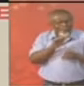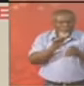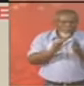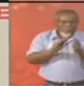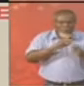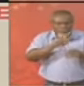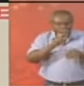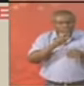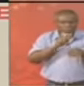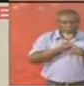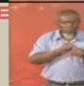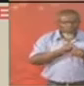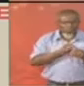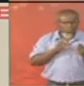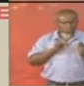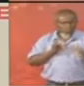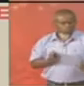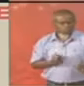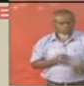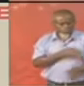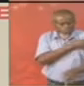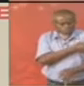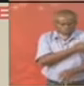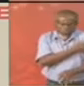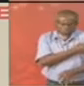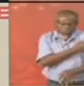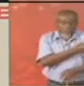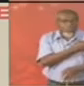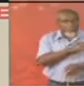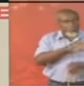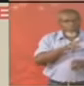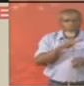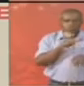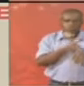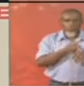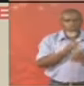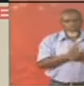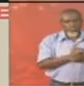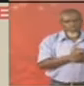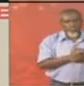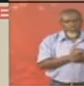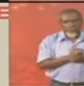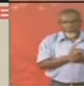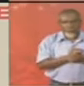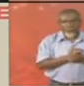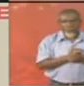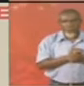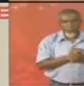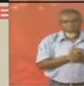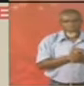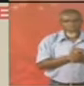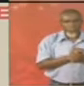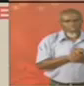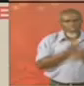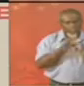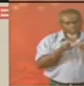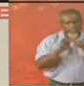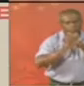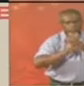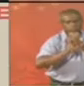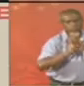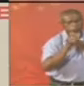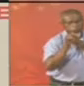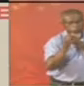just being your body's response to being vaccinated and to generating an immune response. So